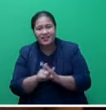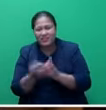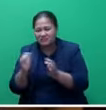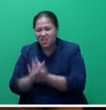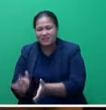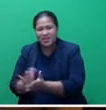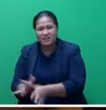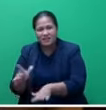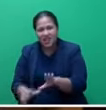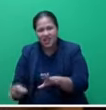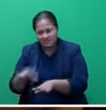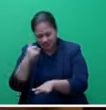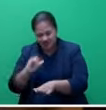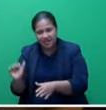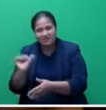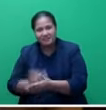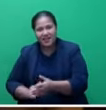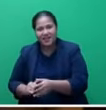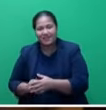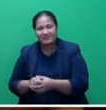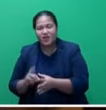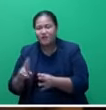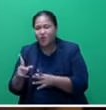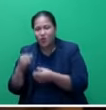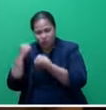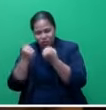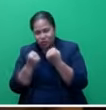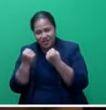that can be brought under sugarcane cultivation.